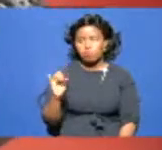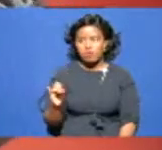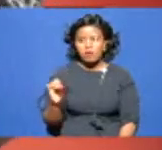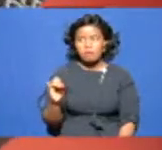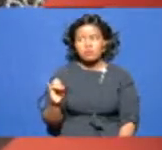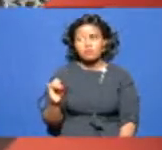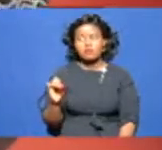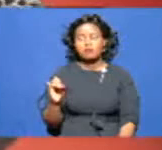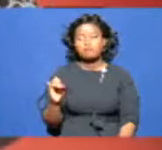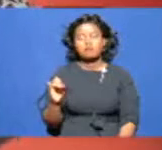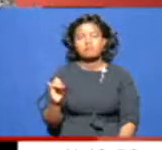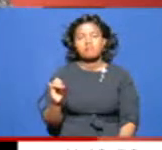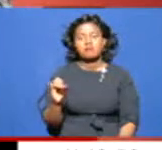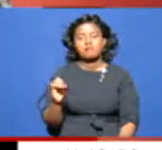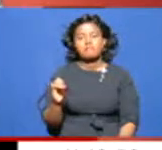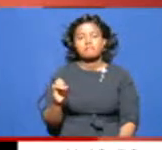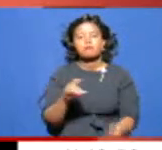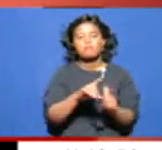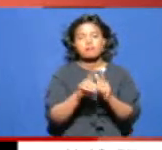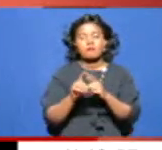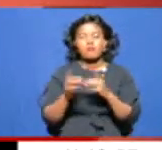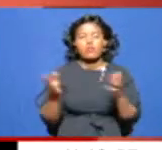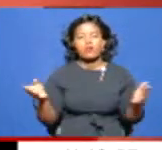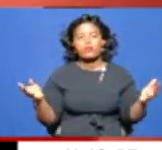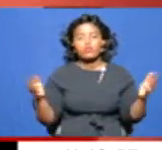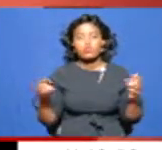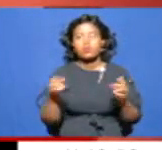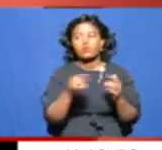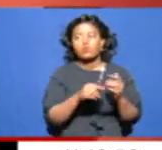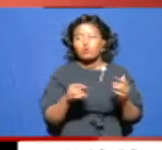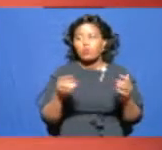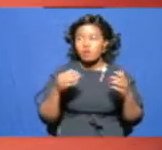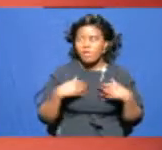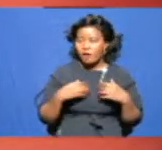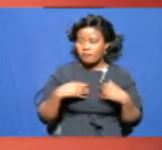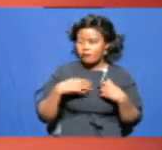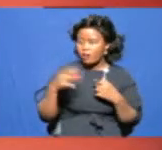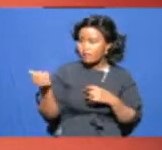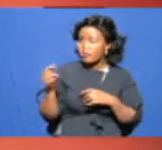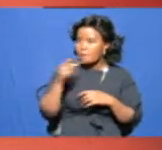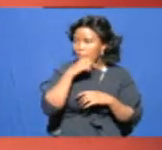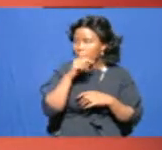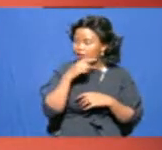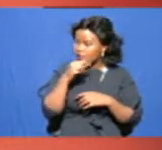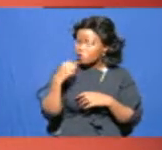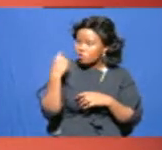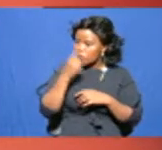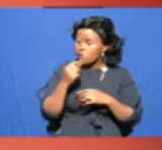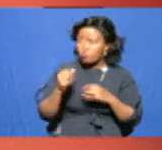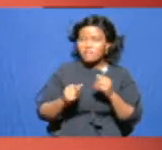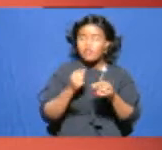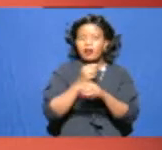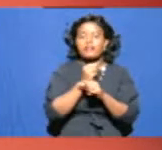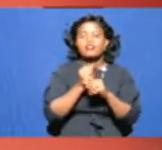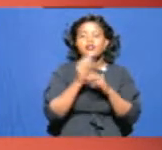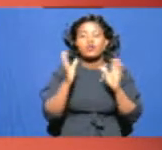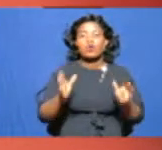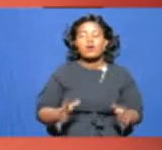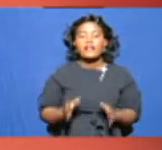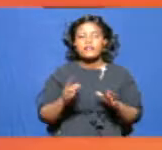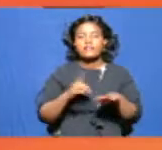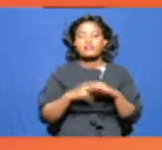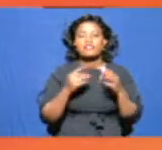Greg Mulemi. And also in studio, Bramwell Karamoja, who is one of the stakeholders when it comes to promoting